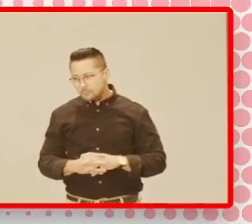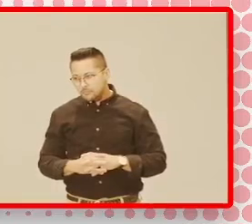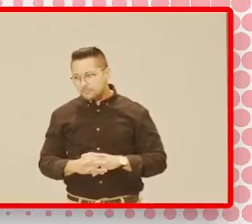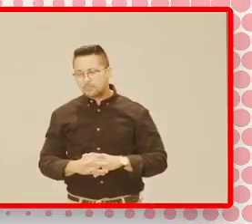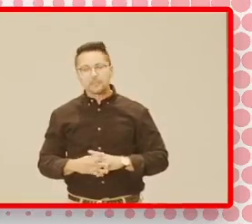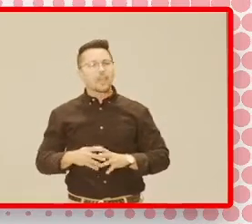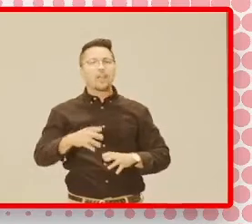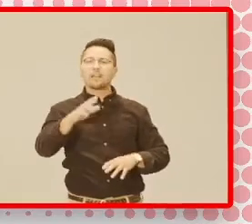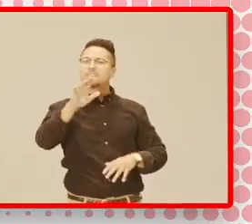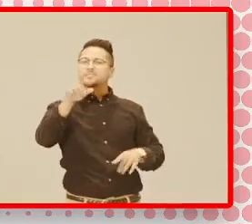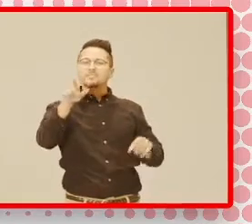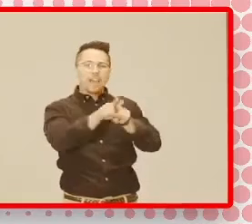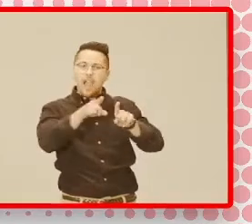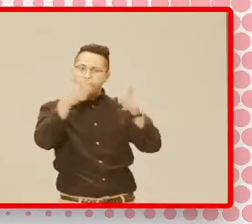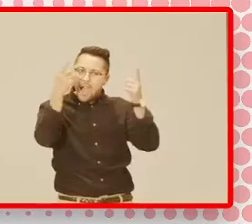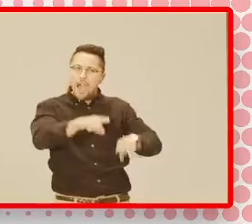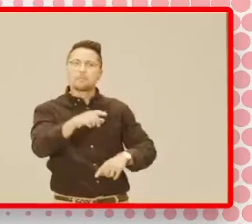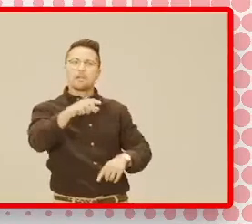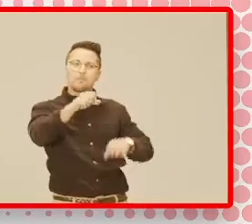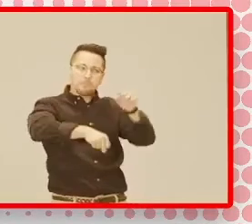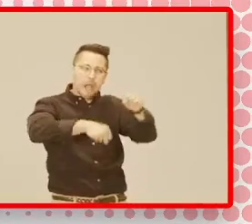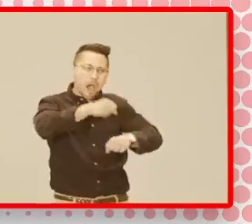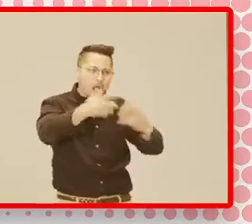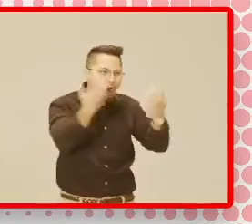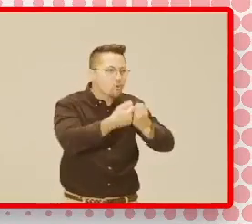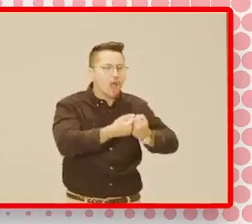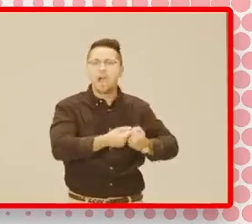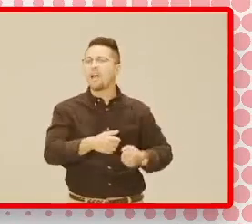People ask me this question: